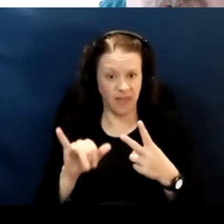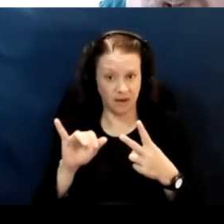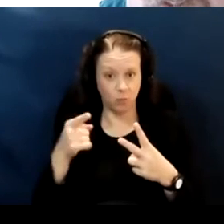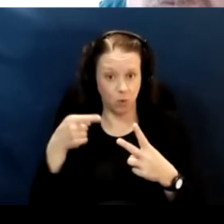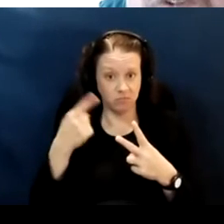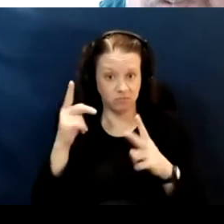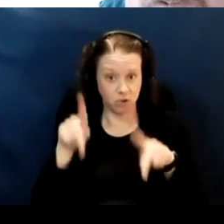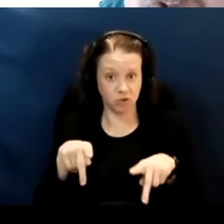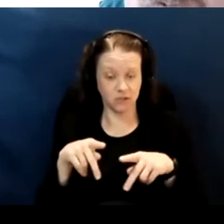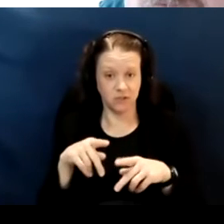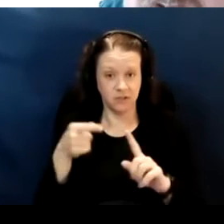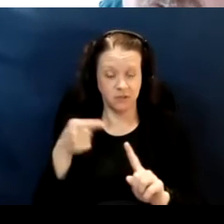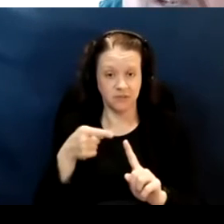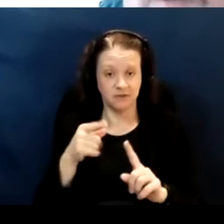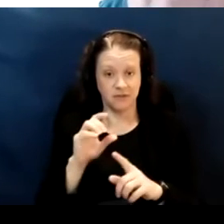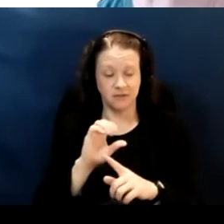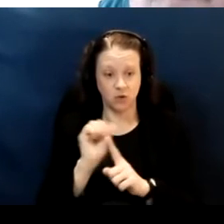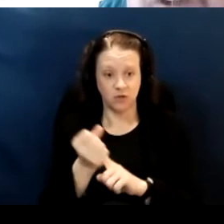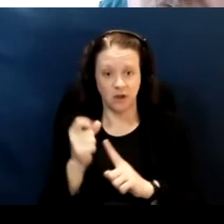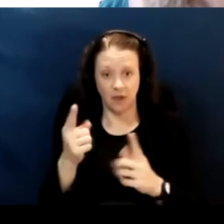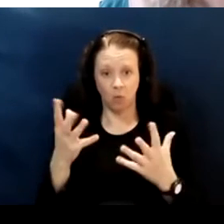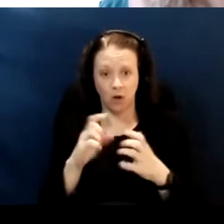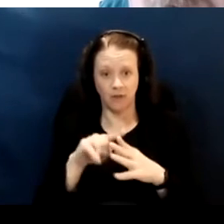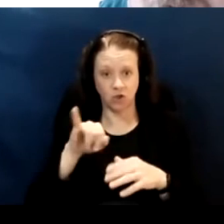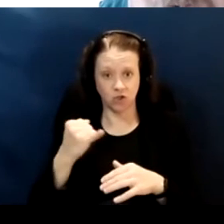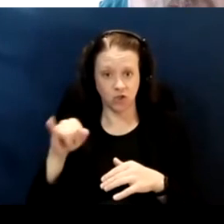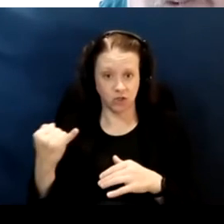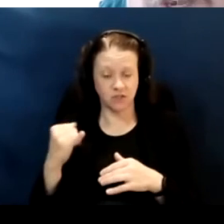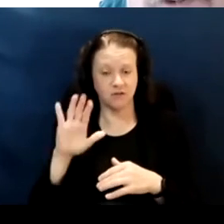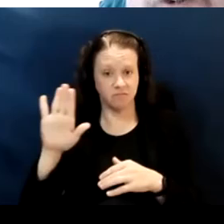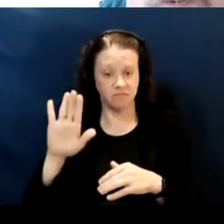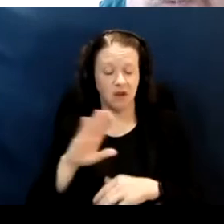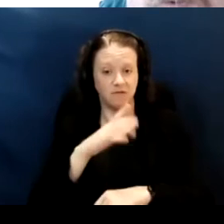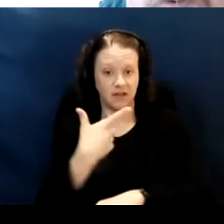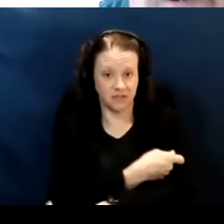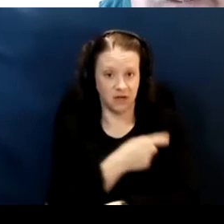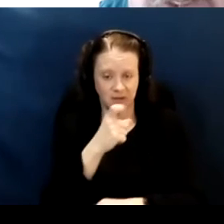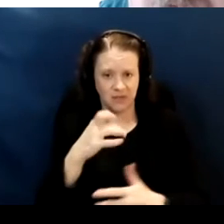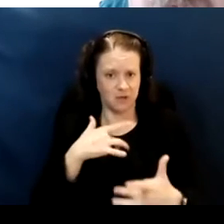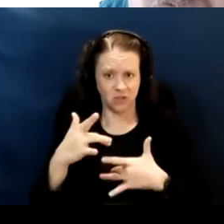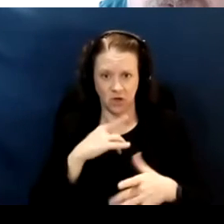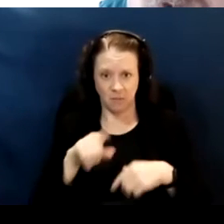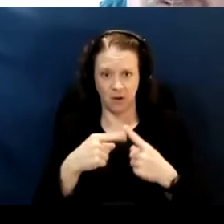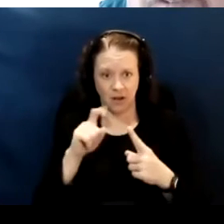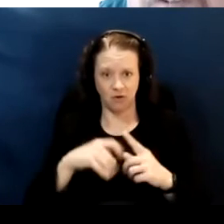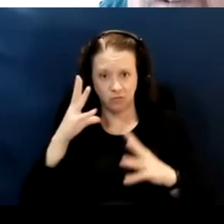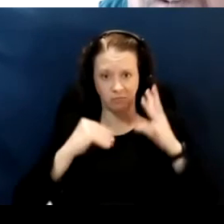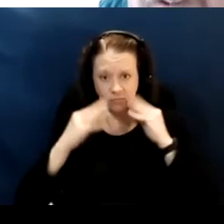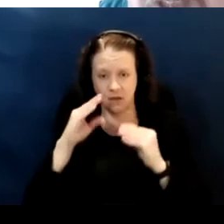really wanted the Johnson & Johnson vaccine because they were concerned about having to go through side effects